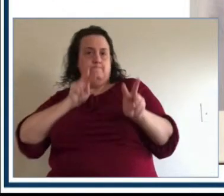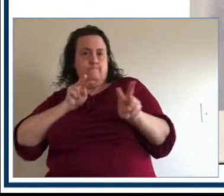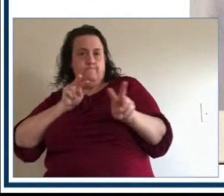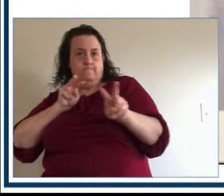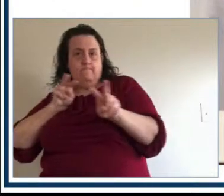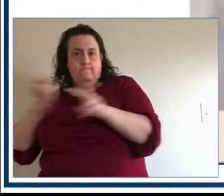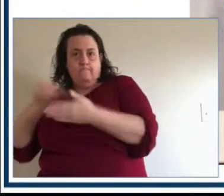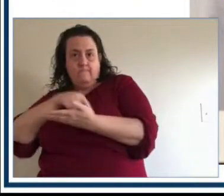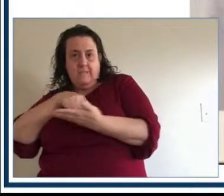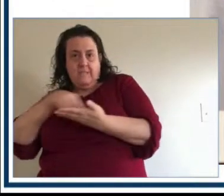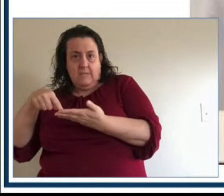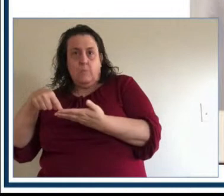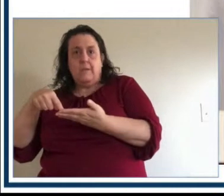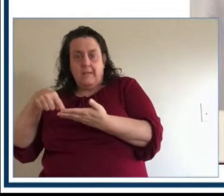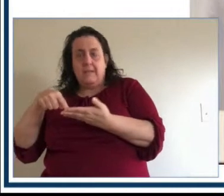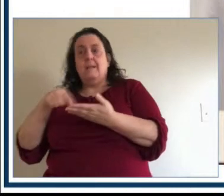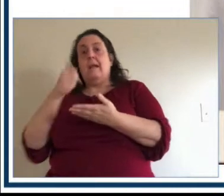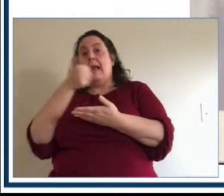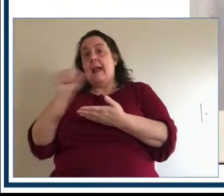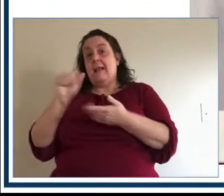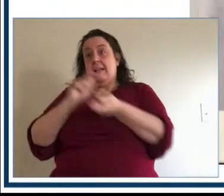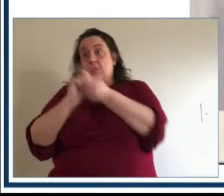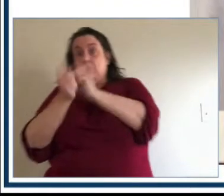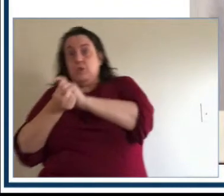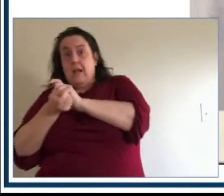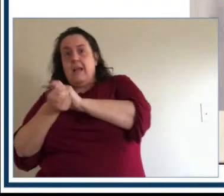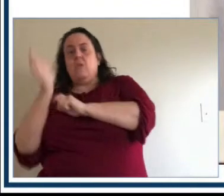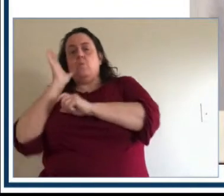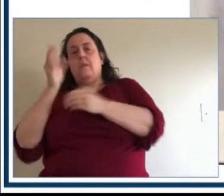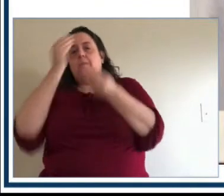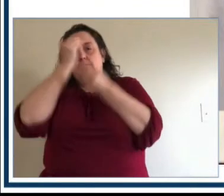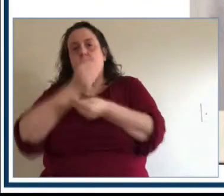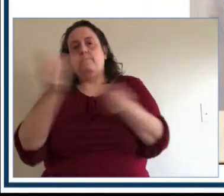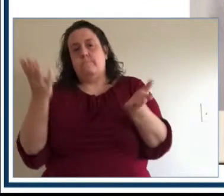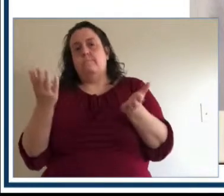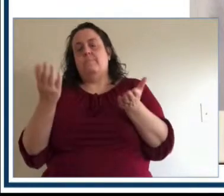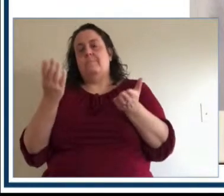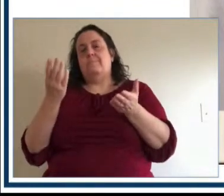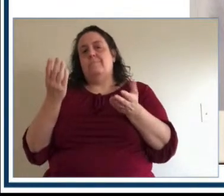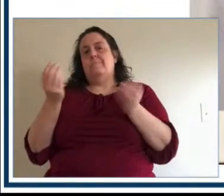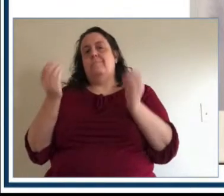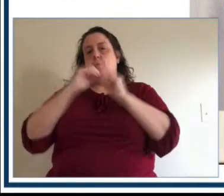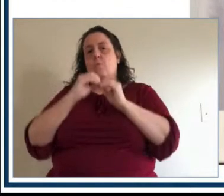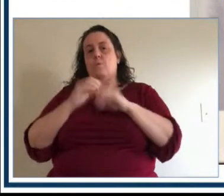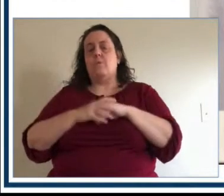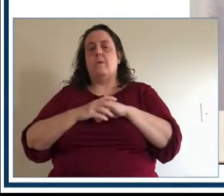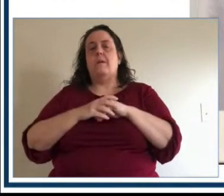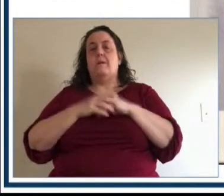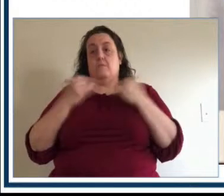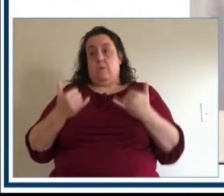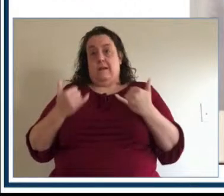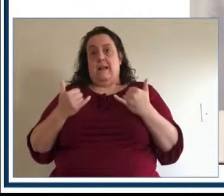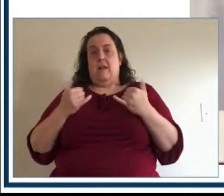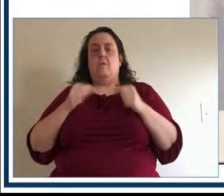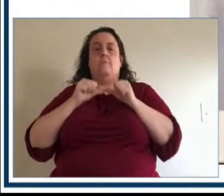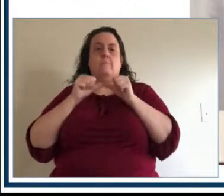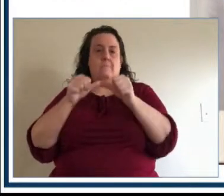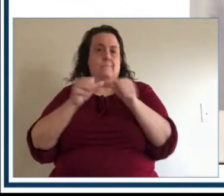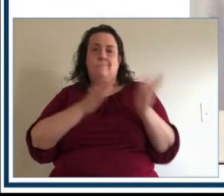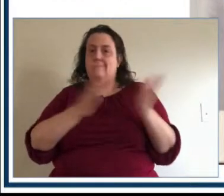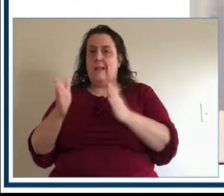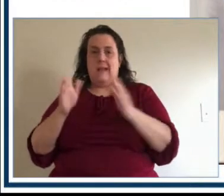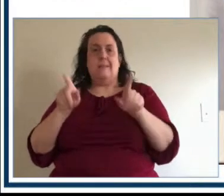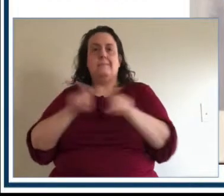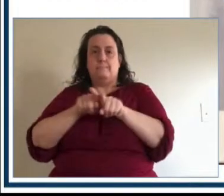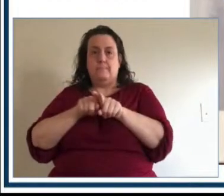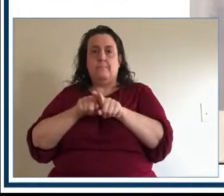update. But other than that, school continues as planned. We have high vaccination rates, and that's a